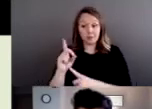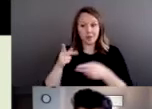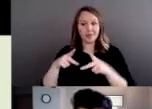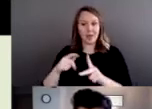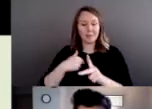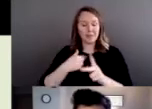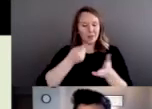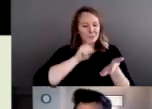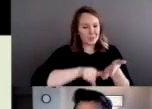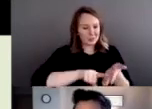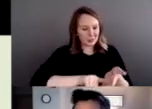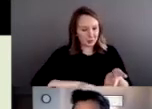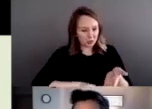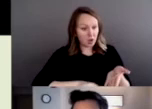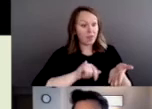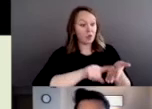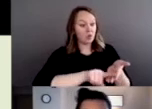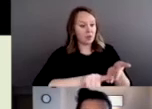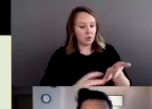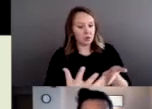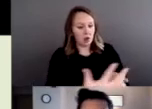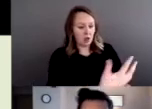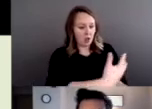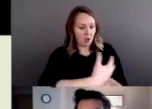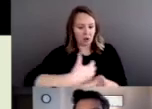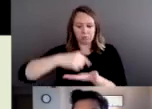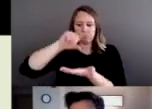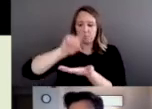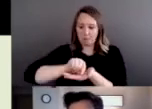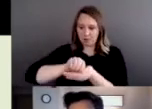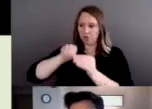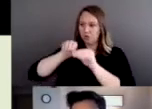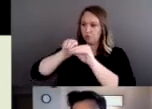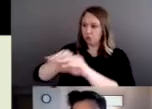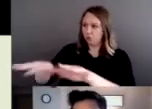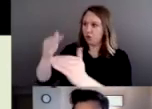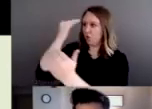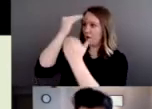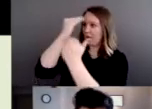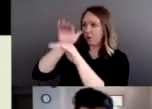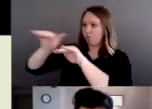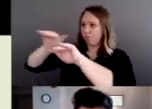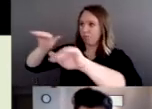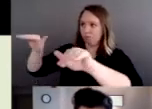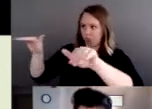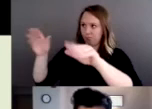use to create awareness and inform people and educate them about Native